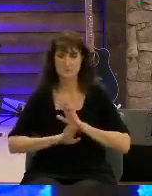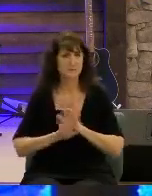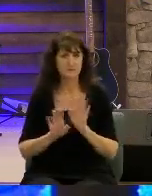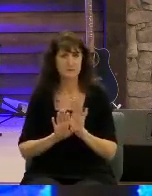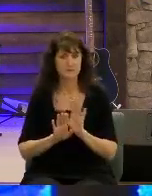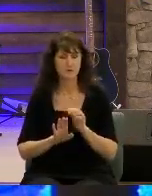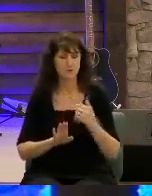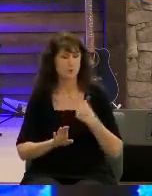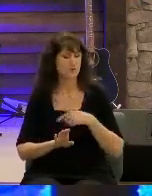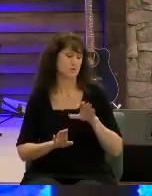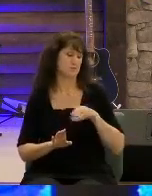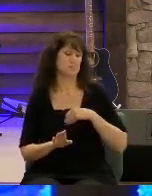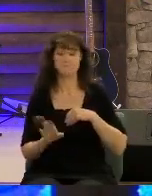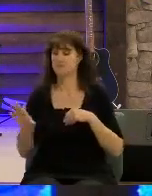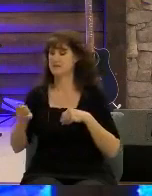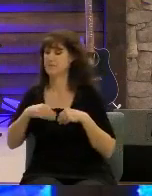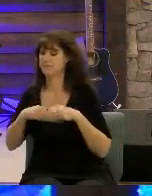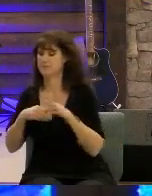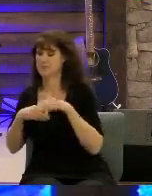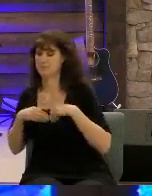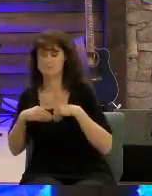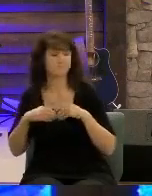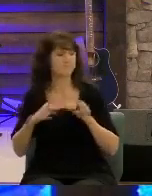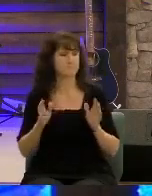we just take any old path, don't we?